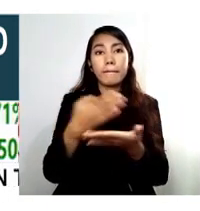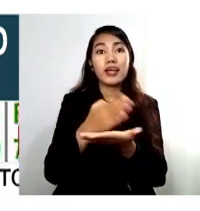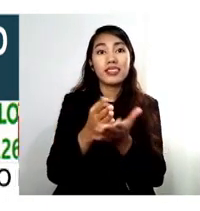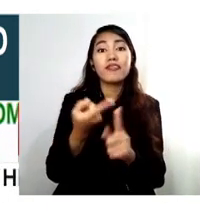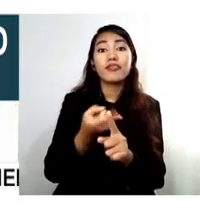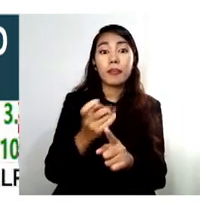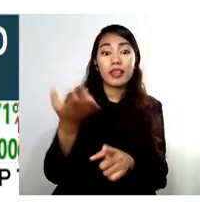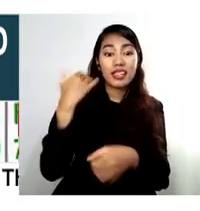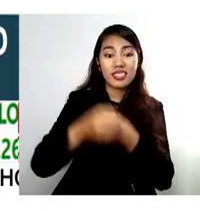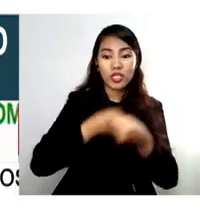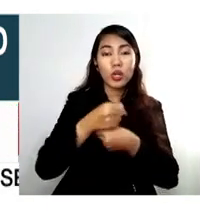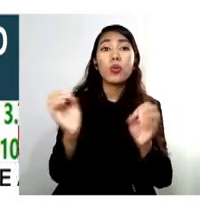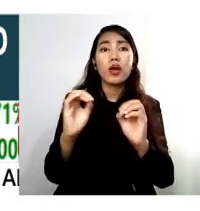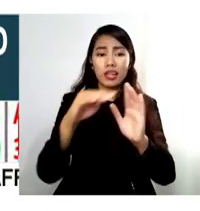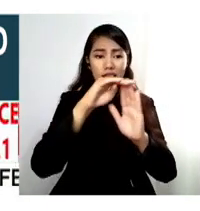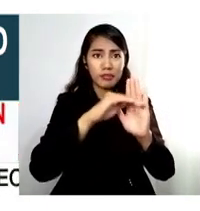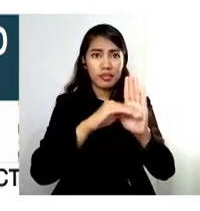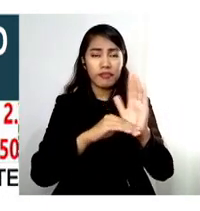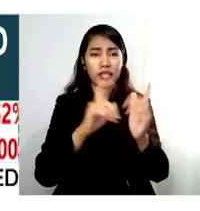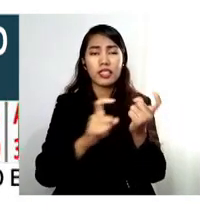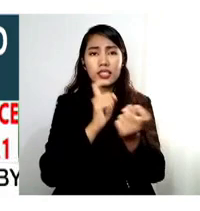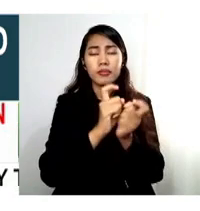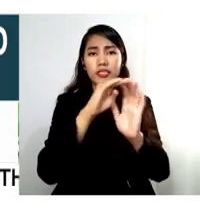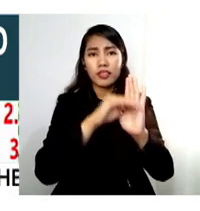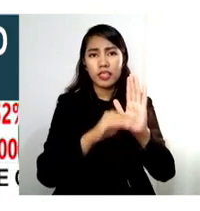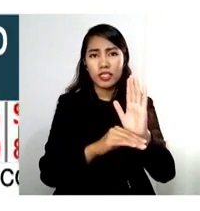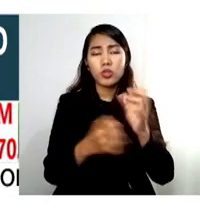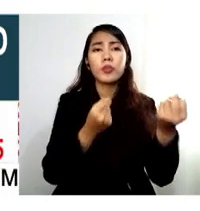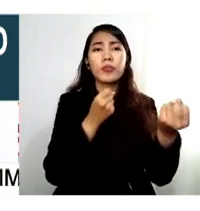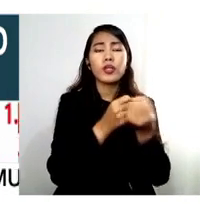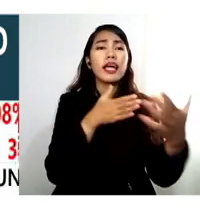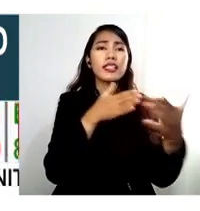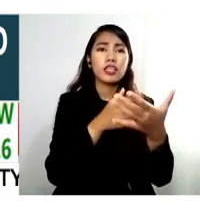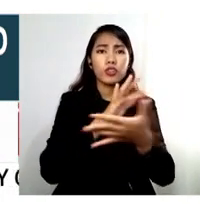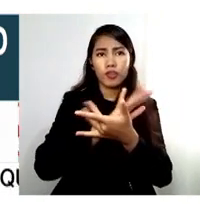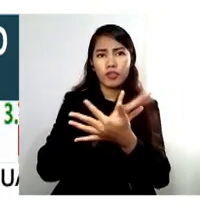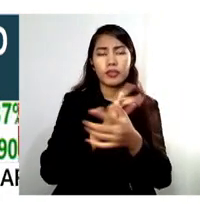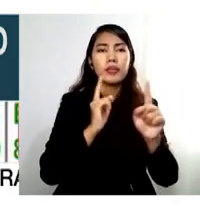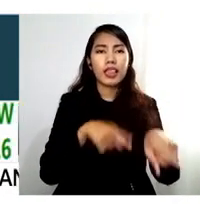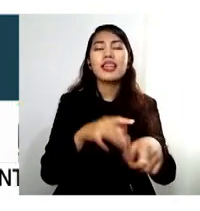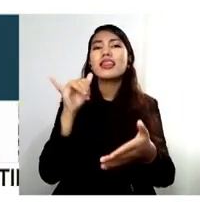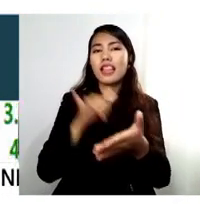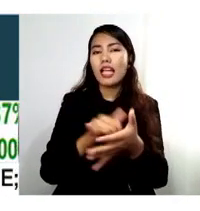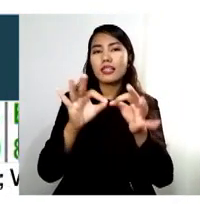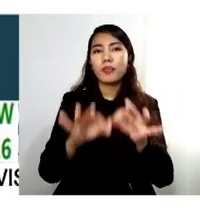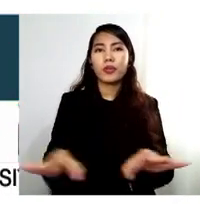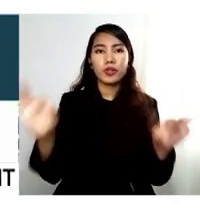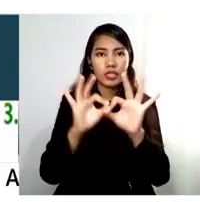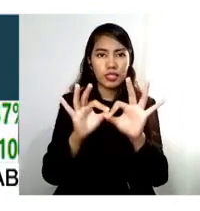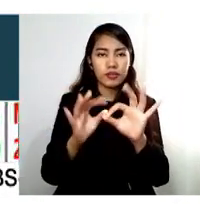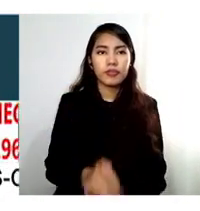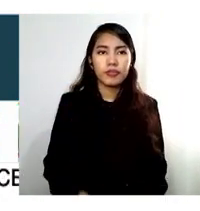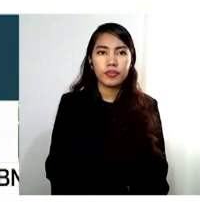any item in support of our anti-COVID response. So that is of primordial importance. And that's what he